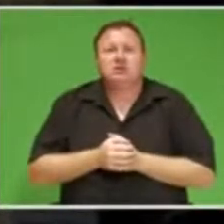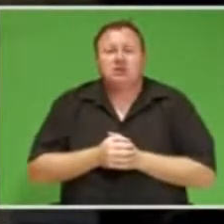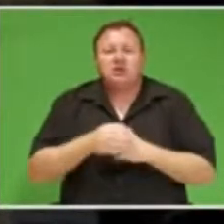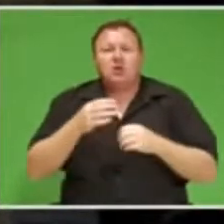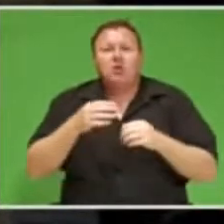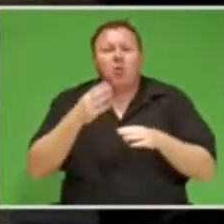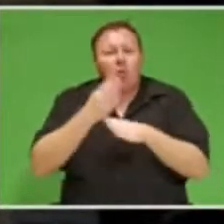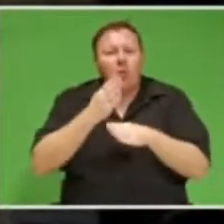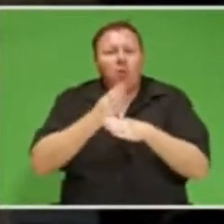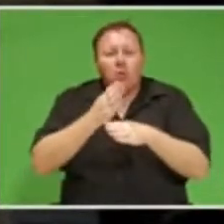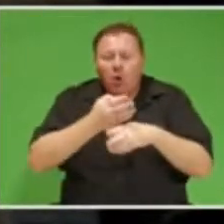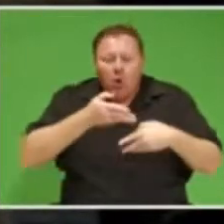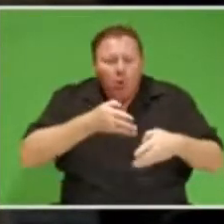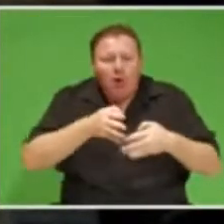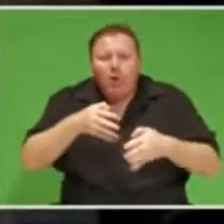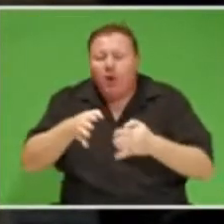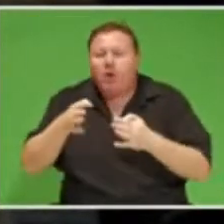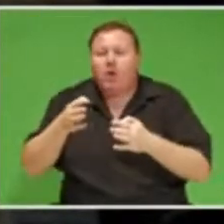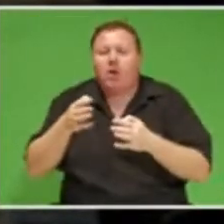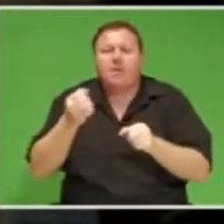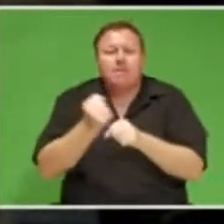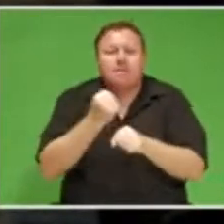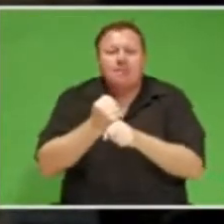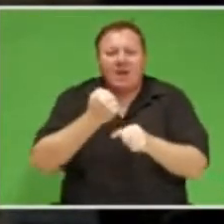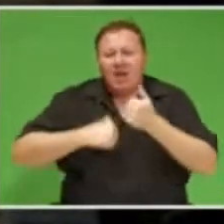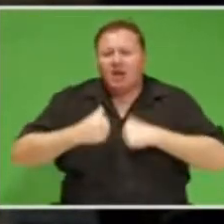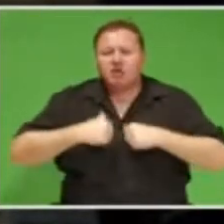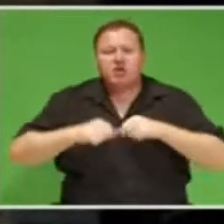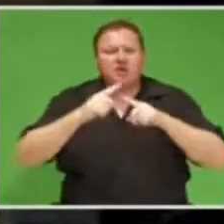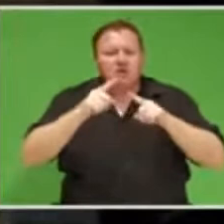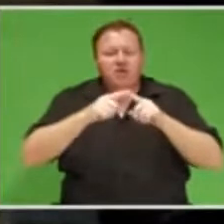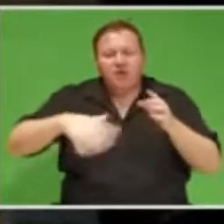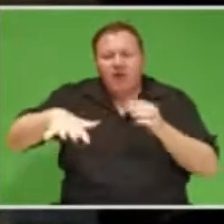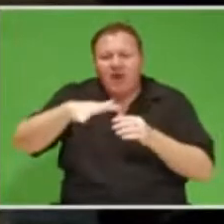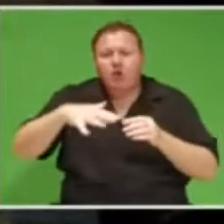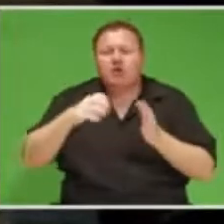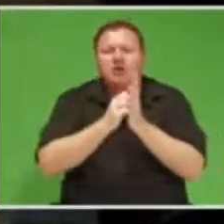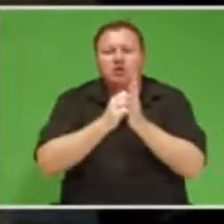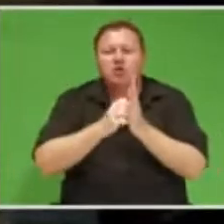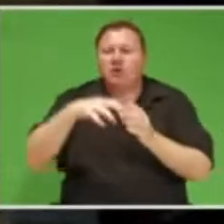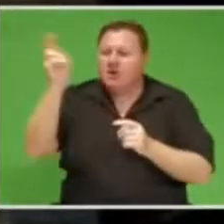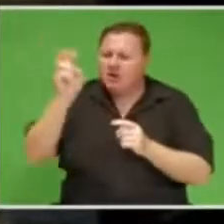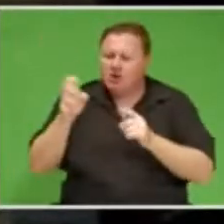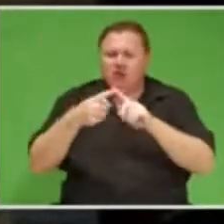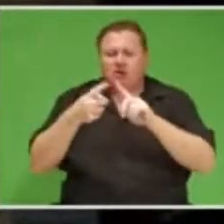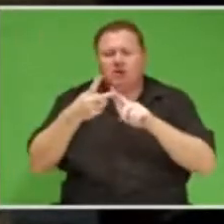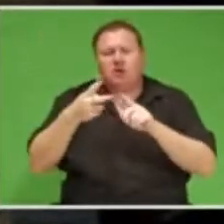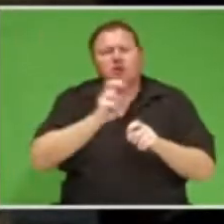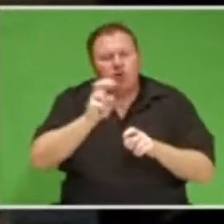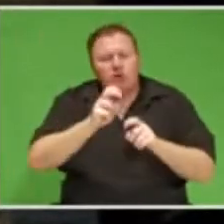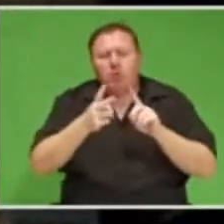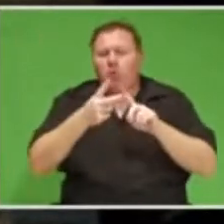to enable joint action in key areas such as energy, transport,